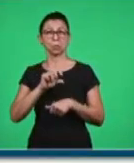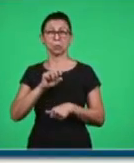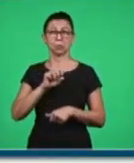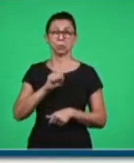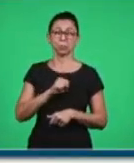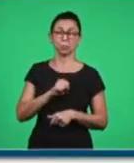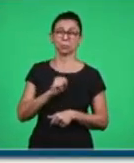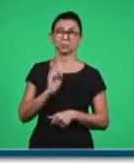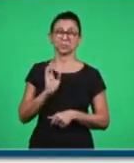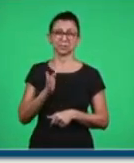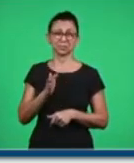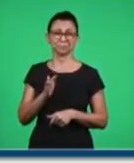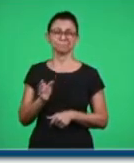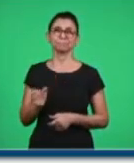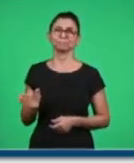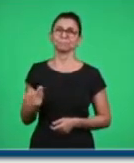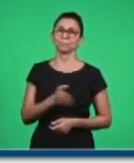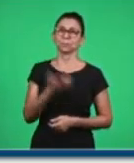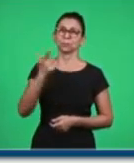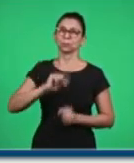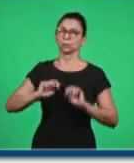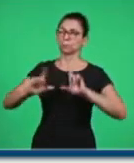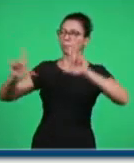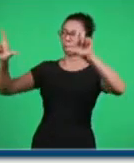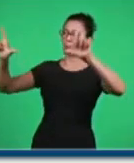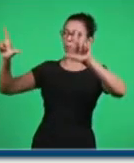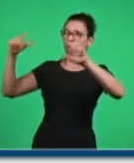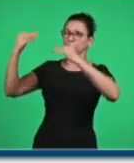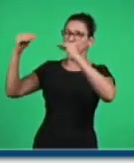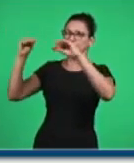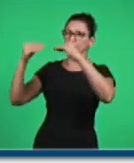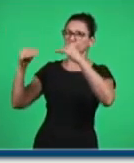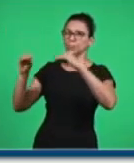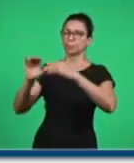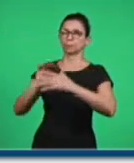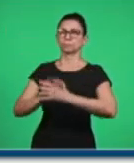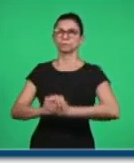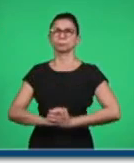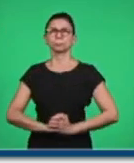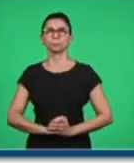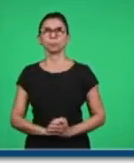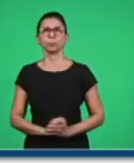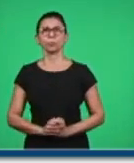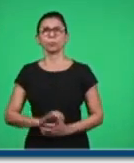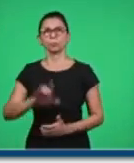here. It is on the screen here. Londrina, Brazil,